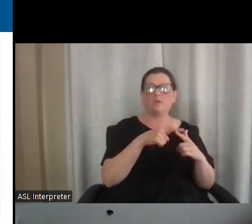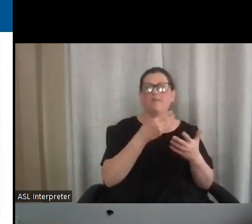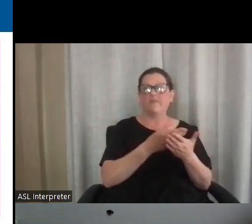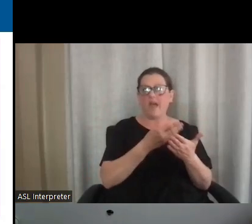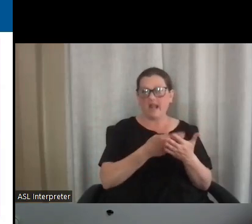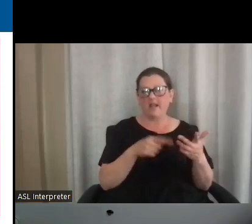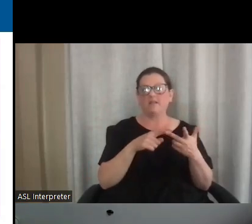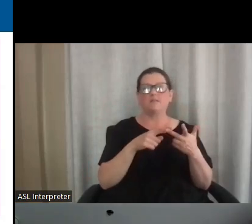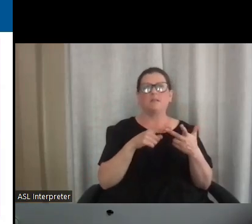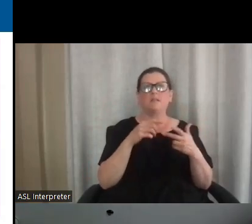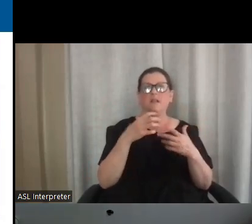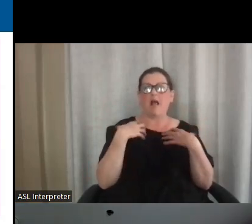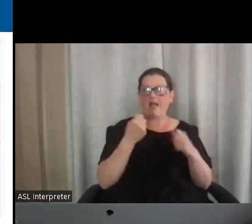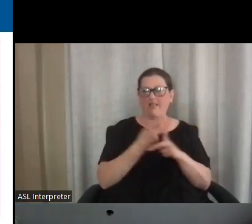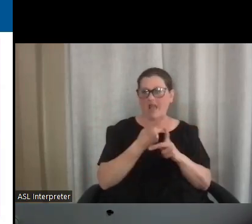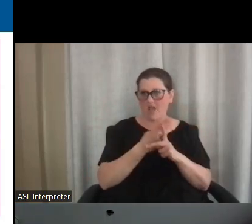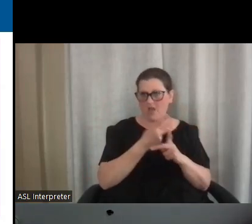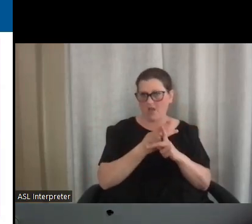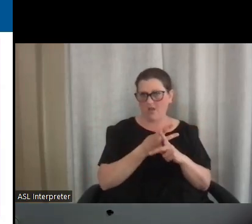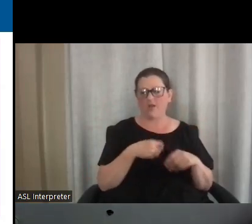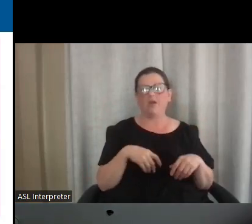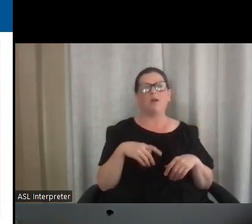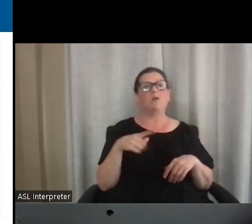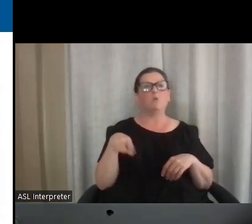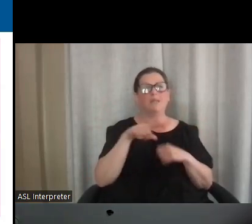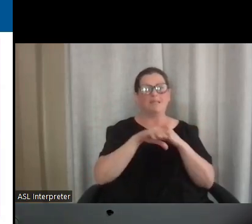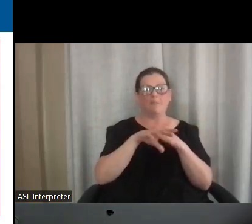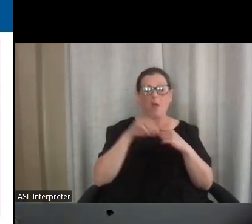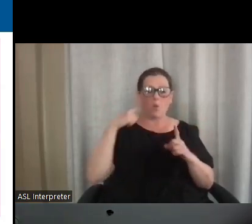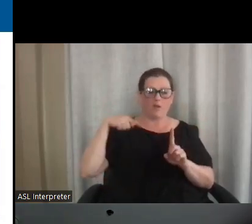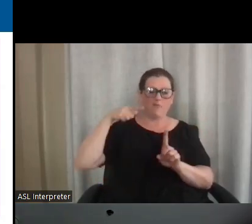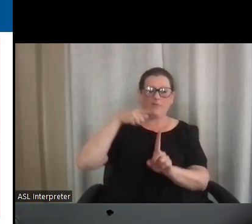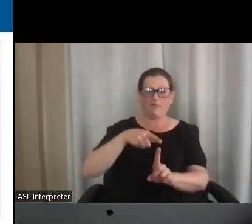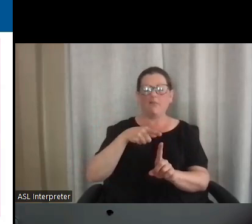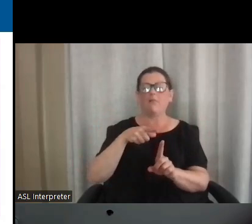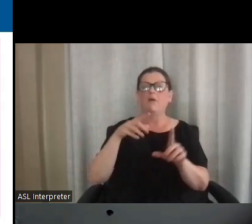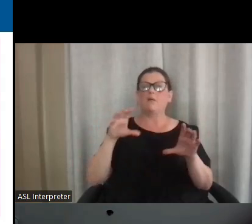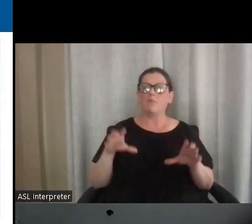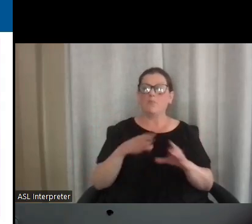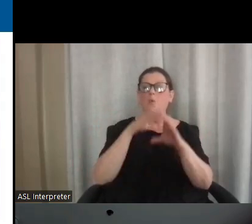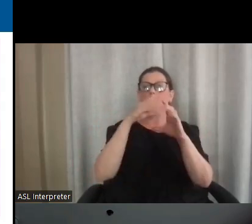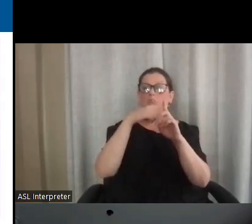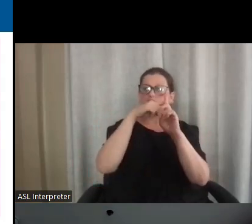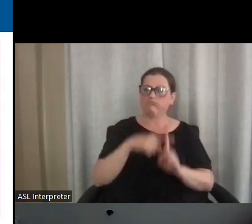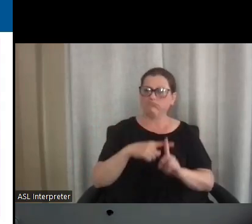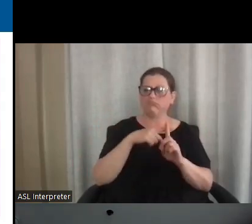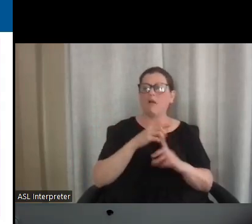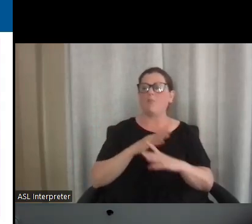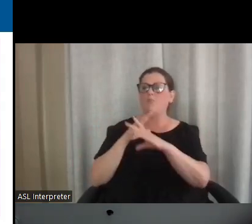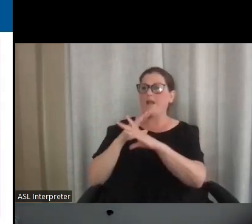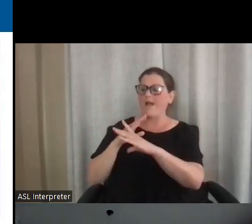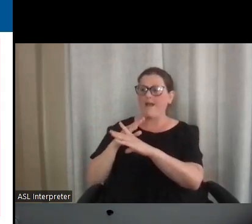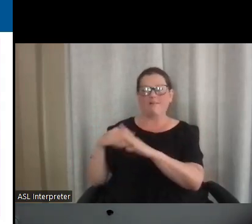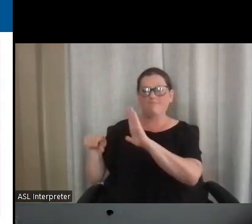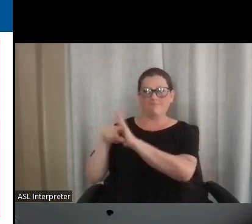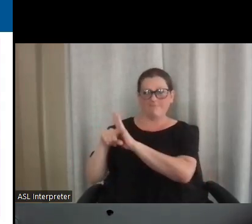and racial inequities. Through this campaign, we honed into the idea that promoting PACEs and protecting against violence and adversity truly